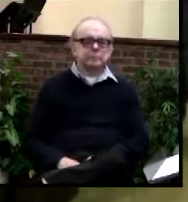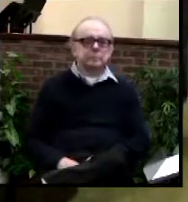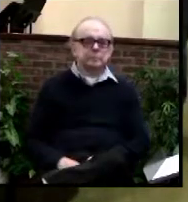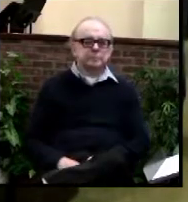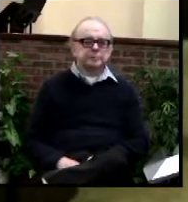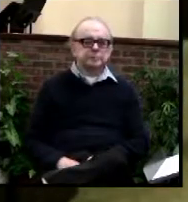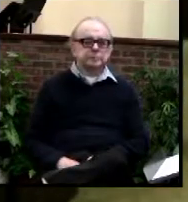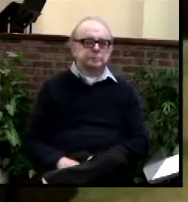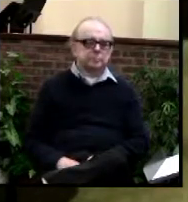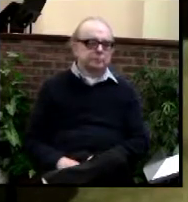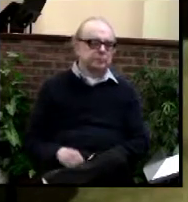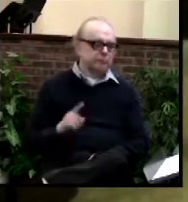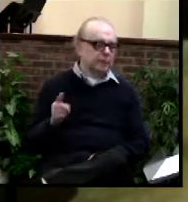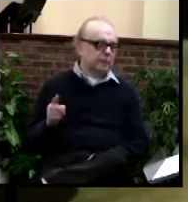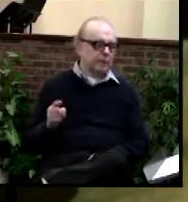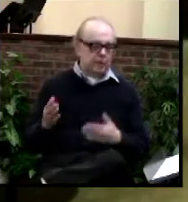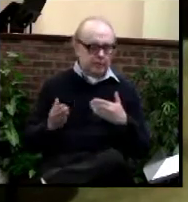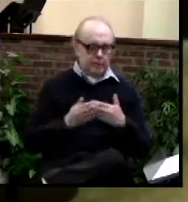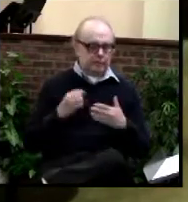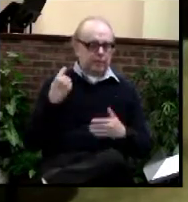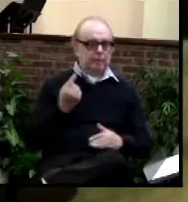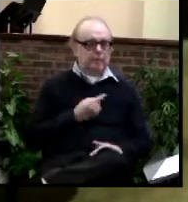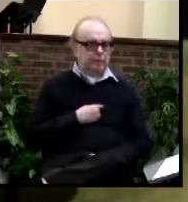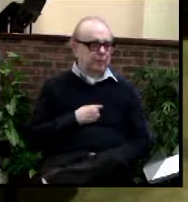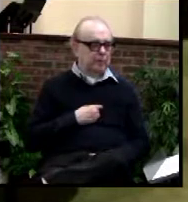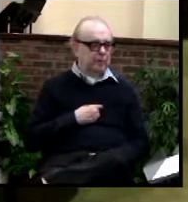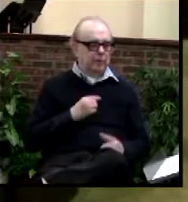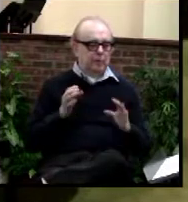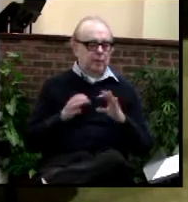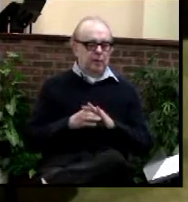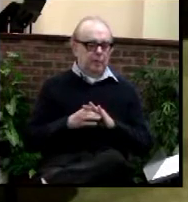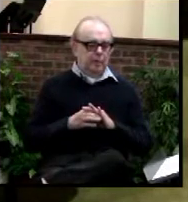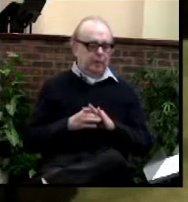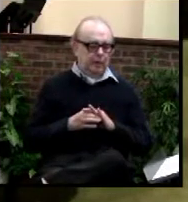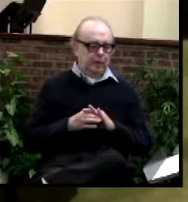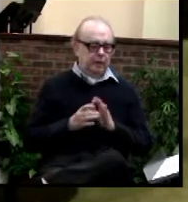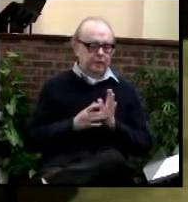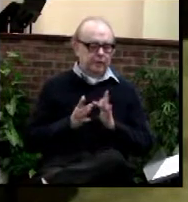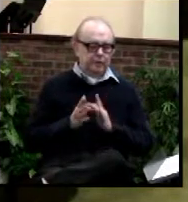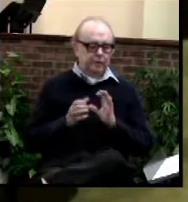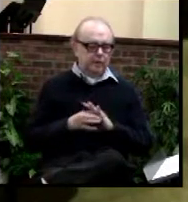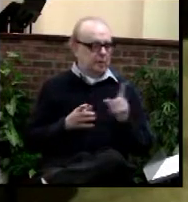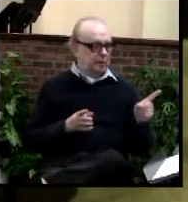And you're right next to us, and you're hooked up, and Jesus is hooked up with you. He can do that.